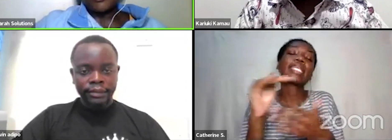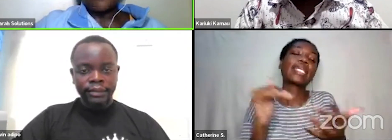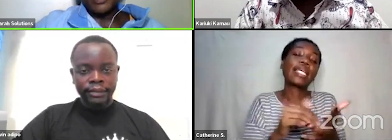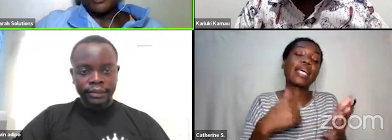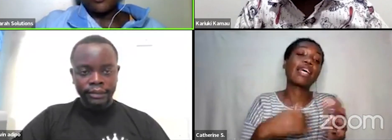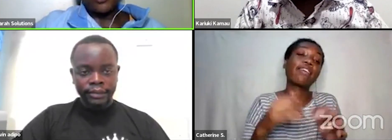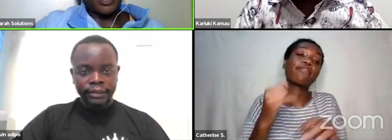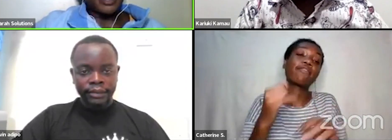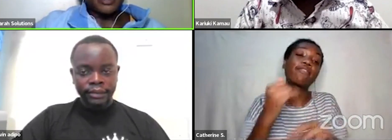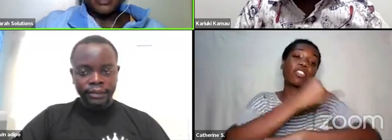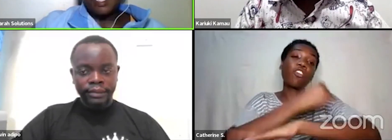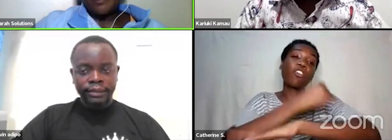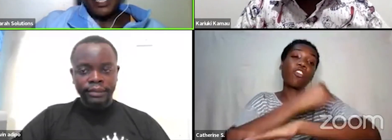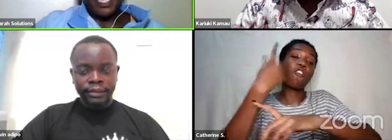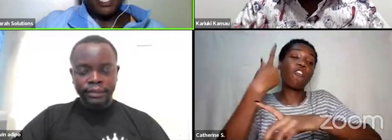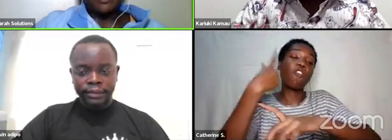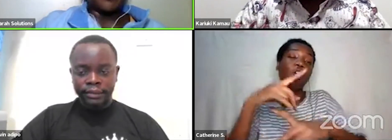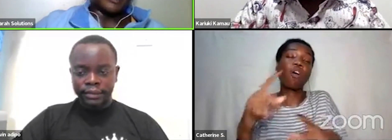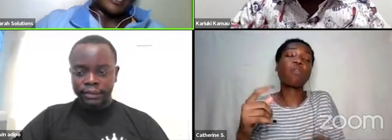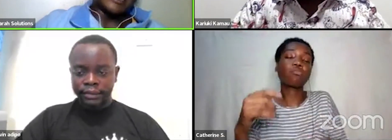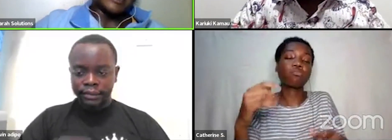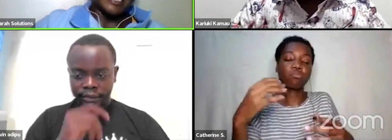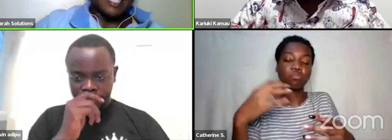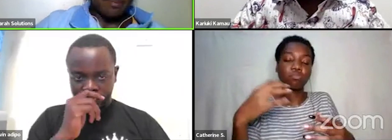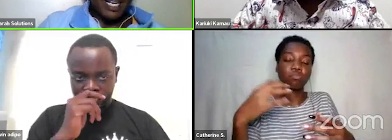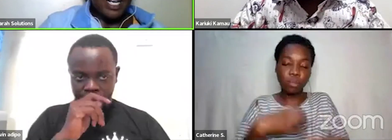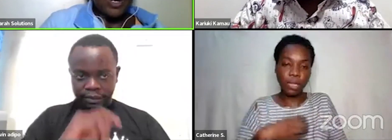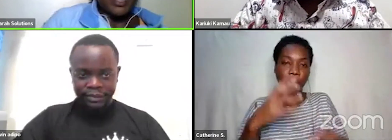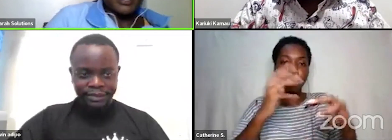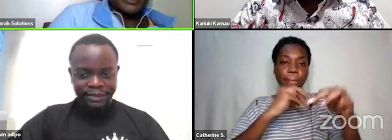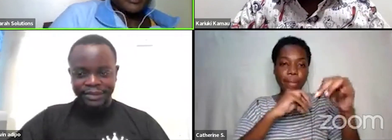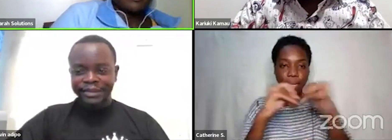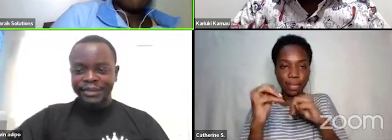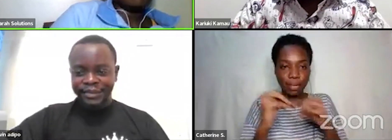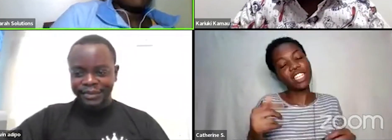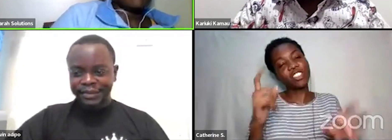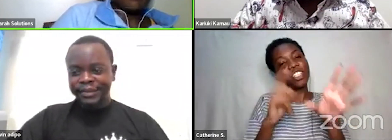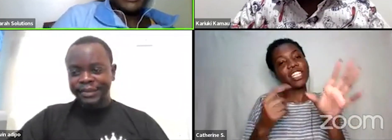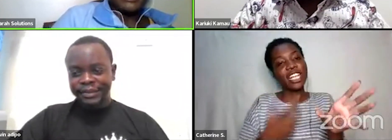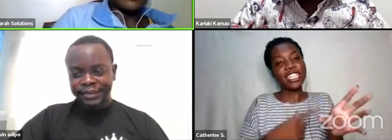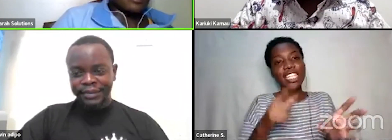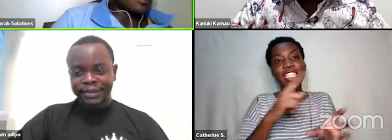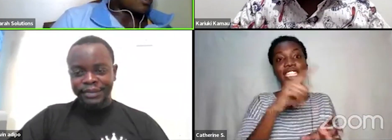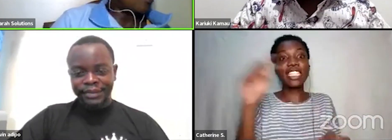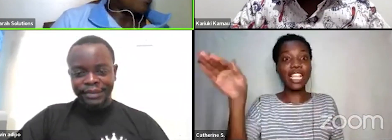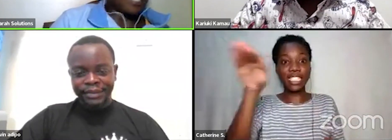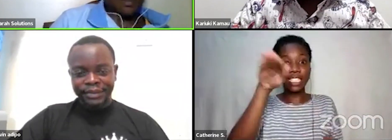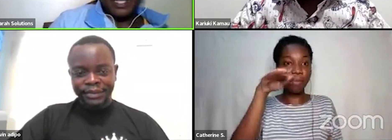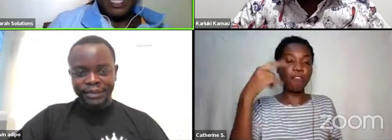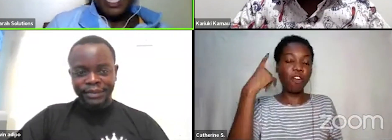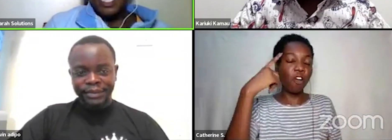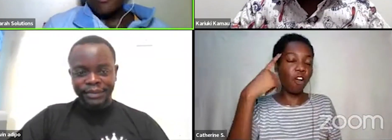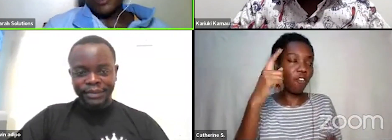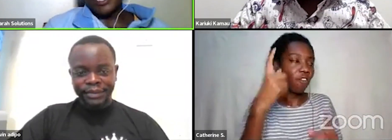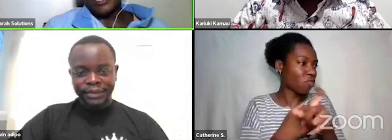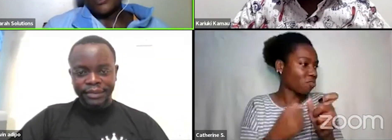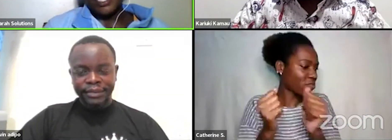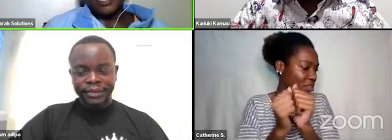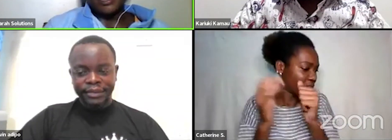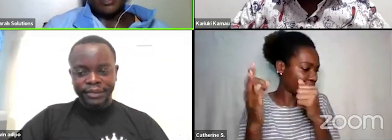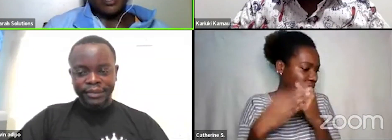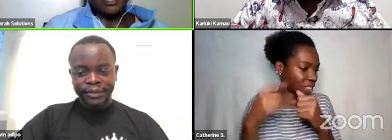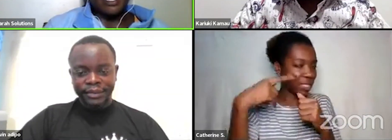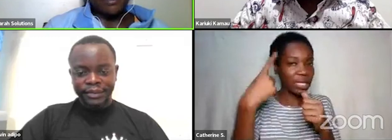Management. Please don't forget to join us in Kampala, in Zanzibar on the from the 18th of next month for